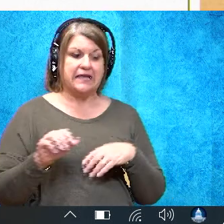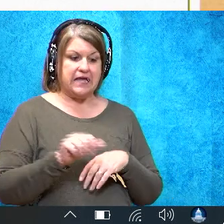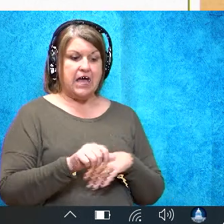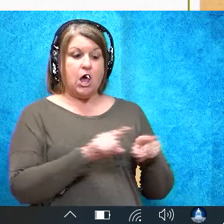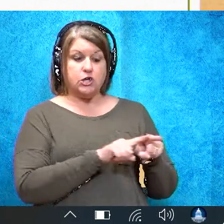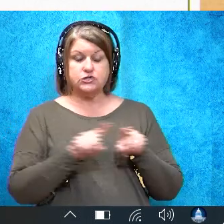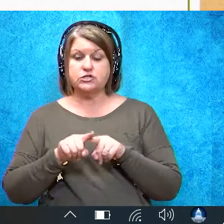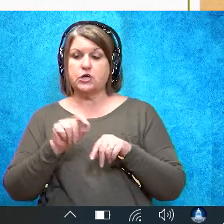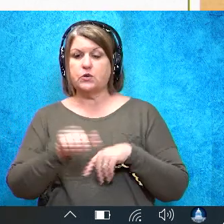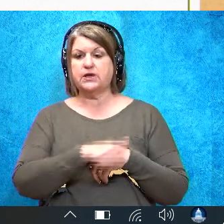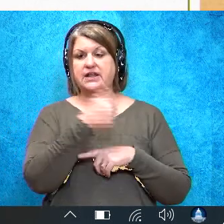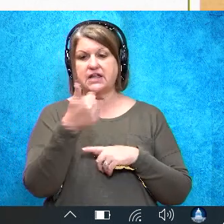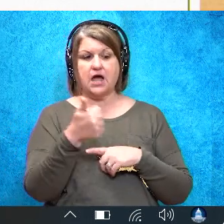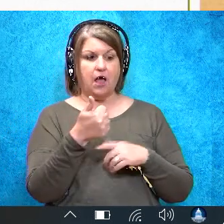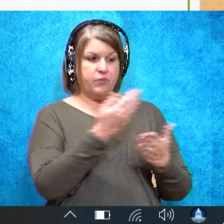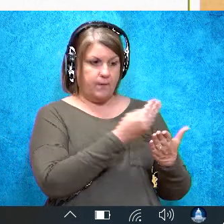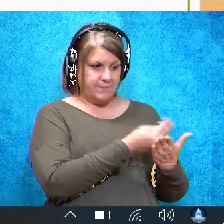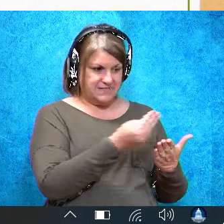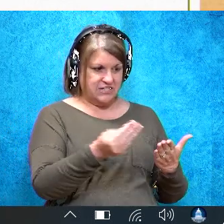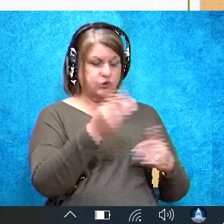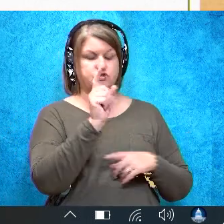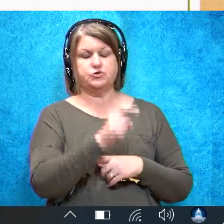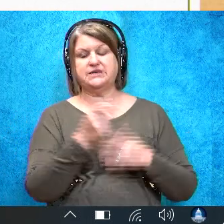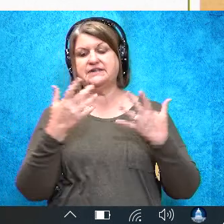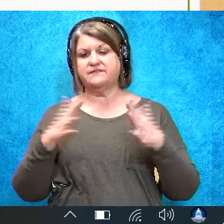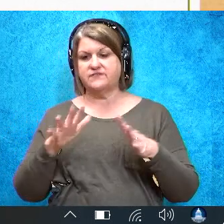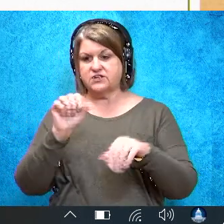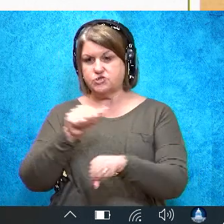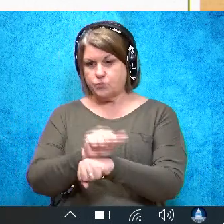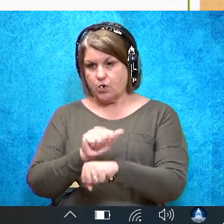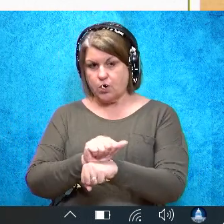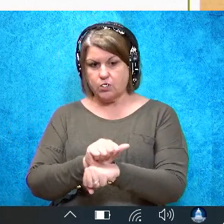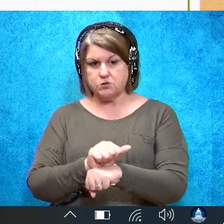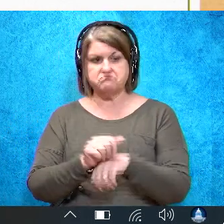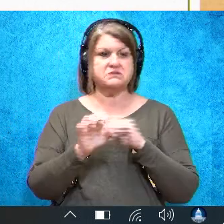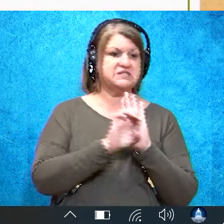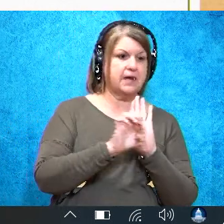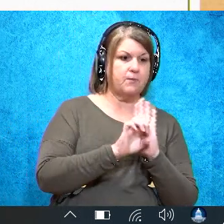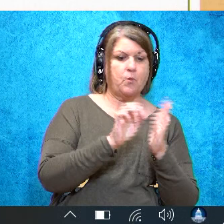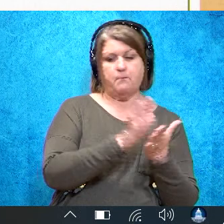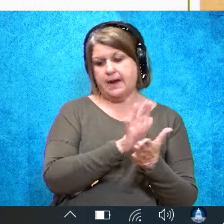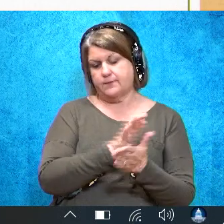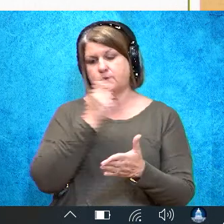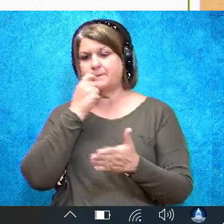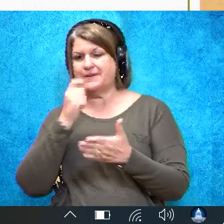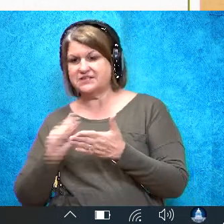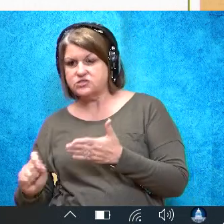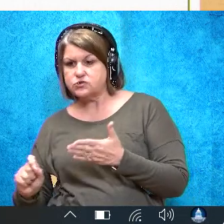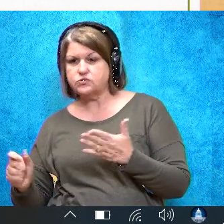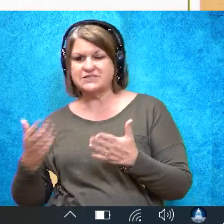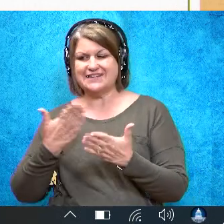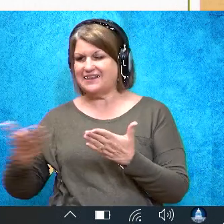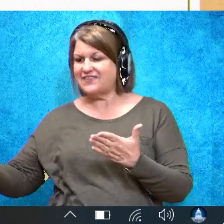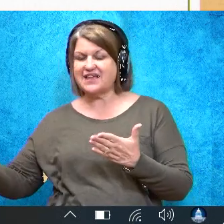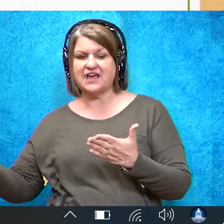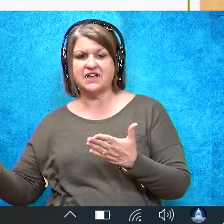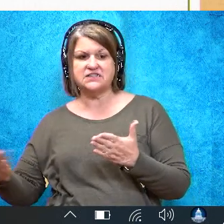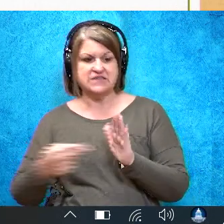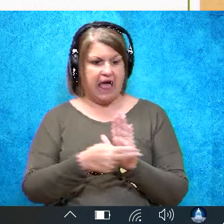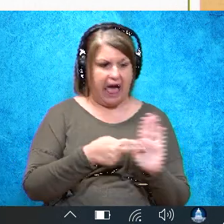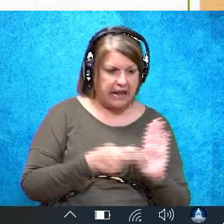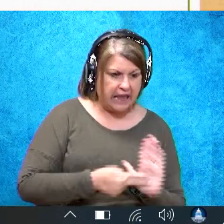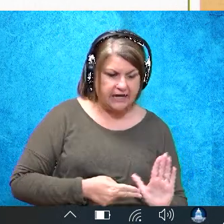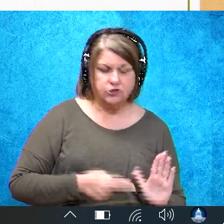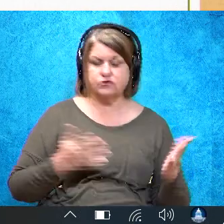you may need in order to complete assignments, such as paper, pencils, anything else, highlighters, what have